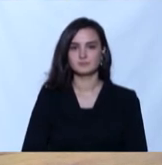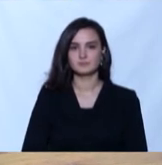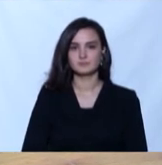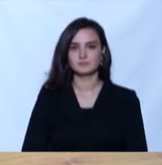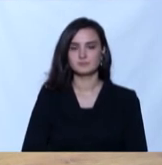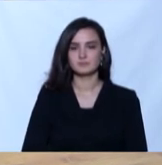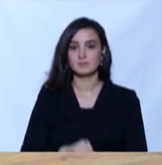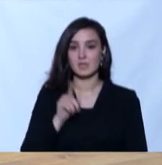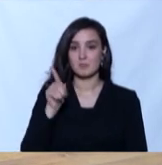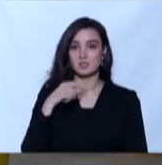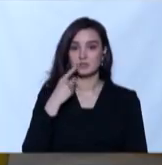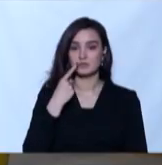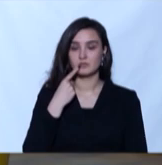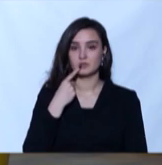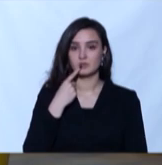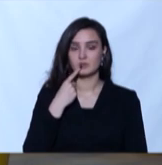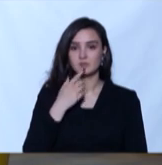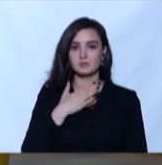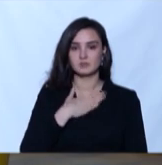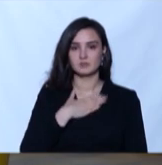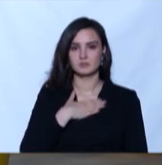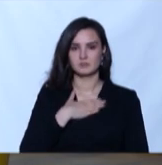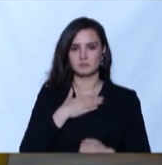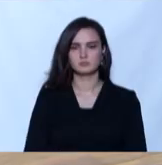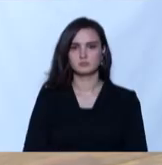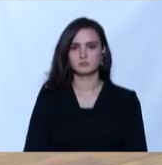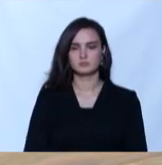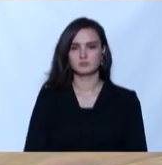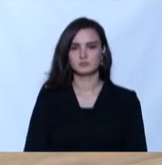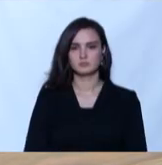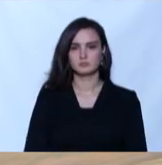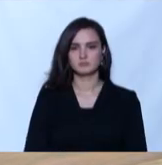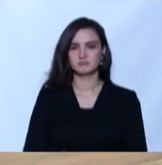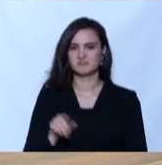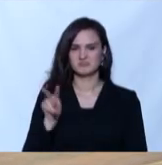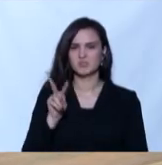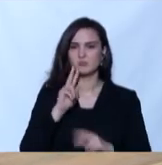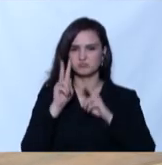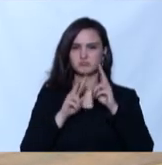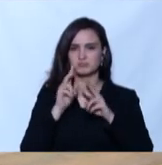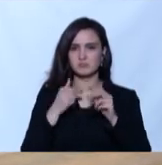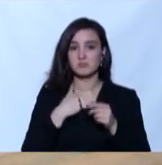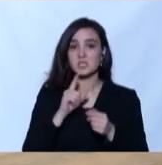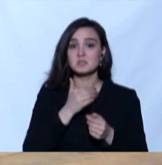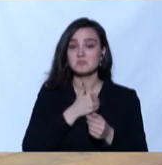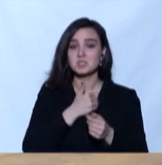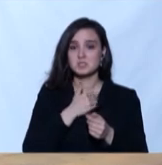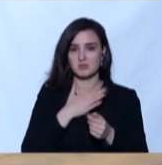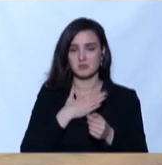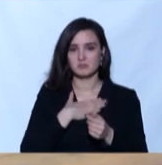He said, "My head is full of yellow straw," he complained, "but what I really want is a